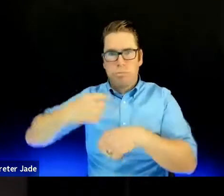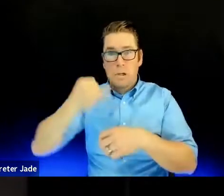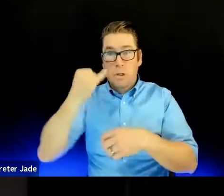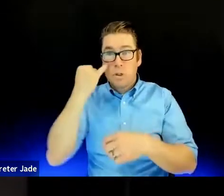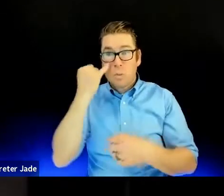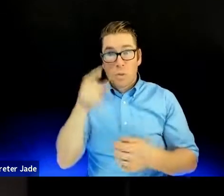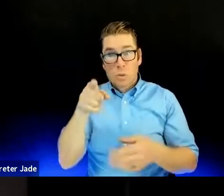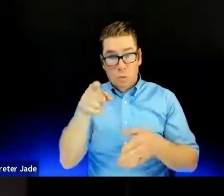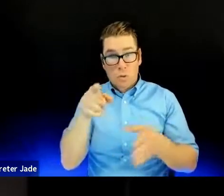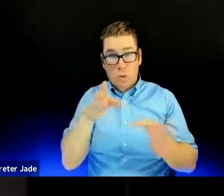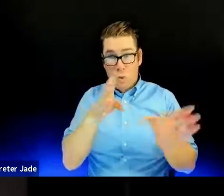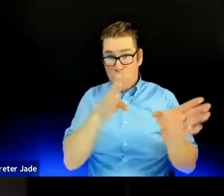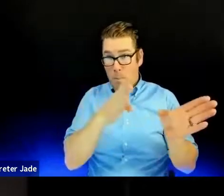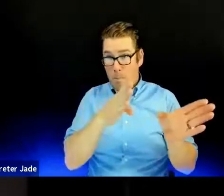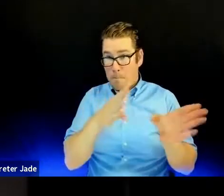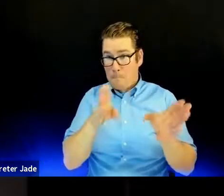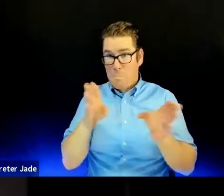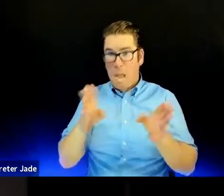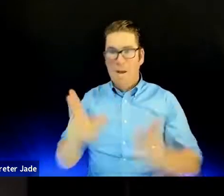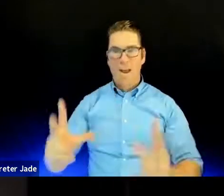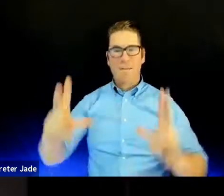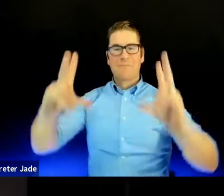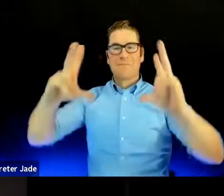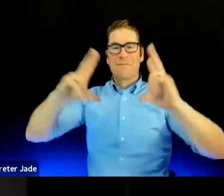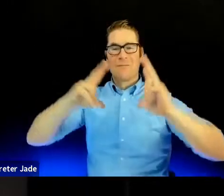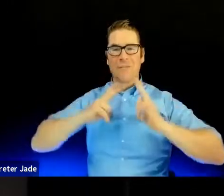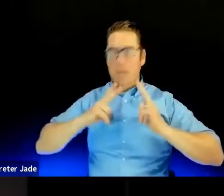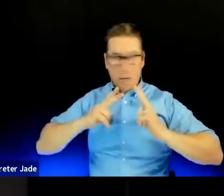going to be called the day you plan to go somewhere. I remember that. And